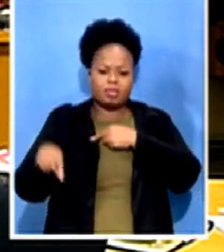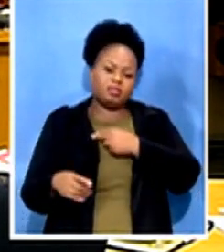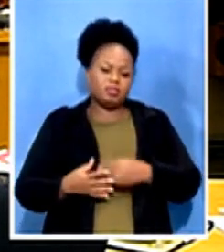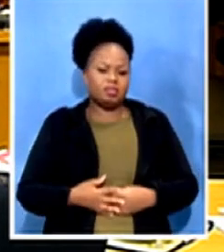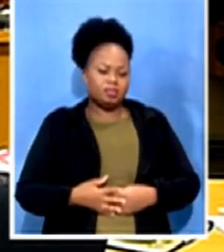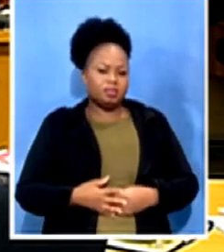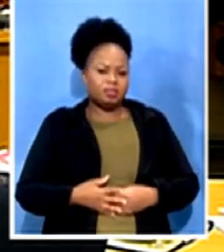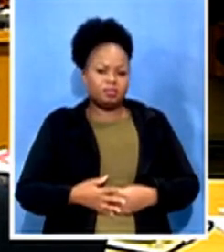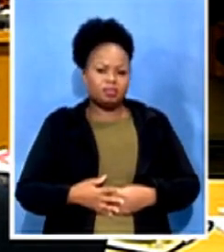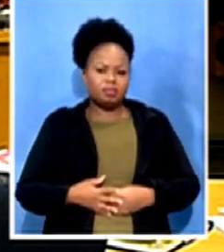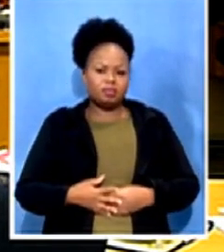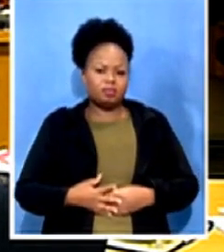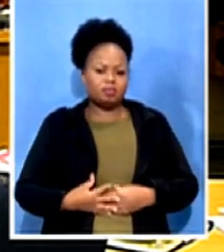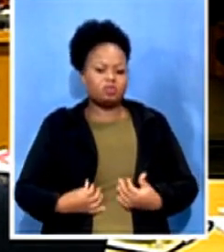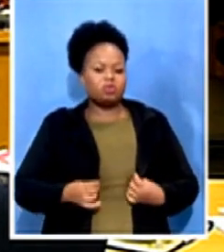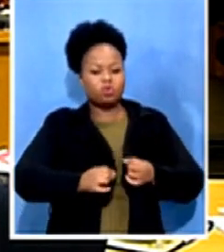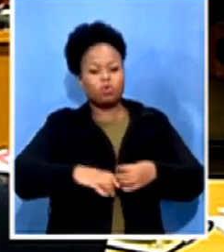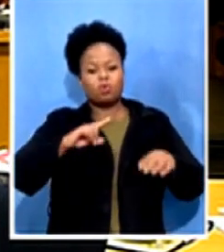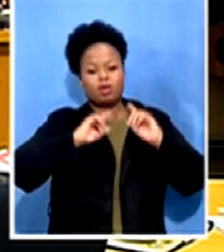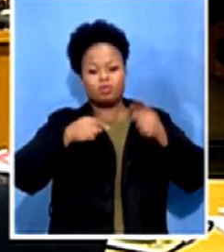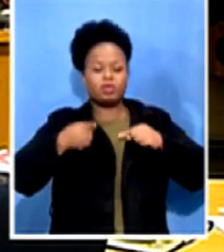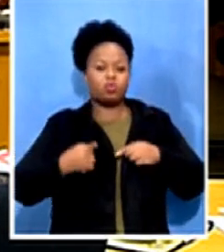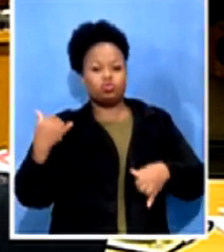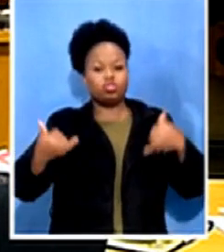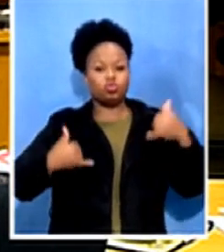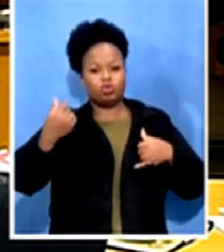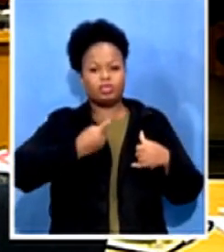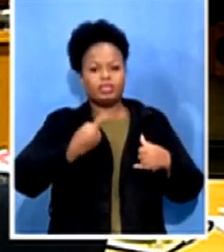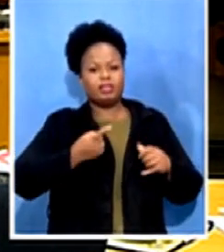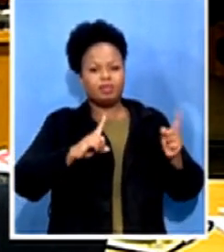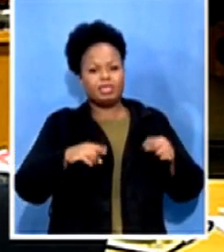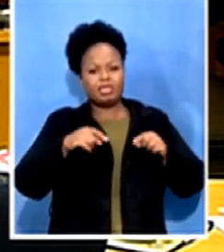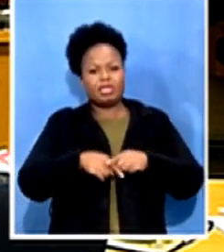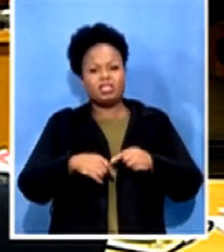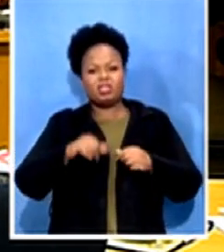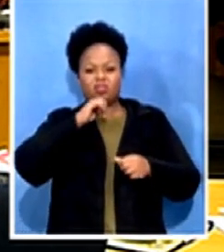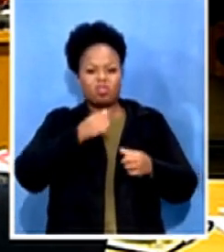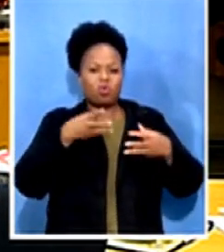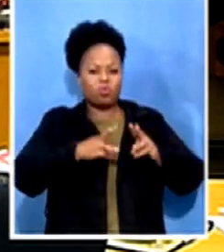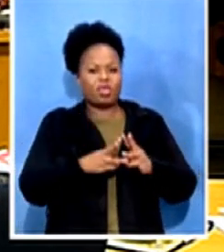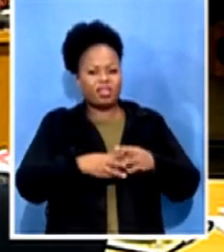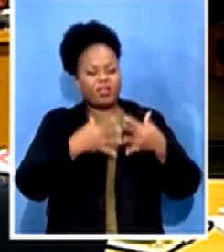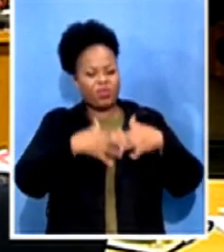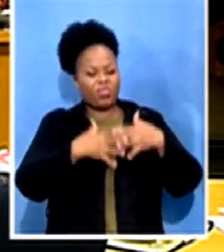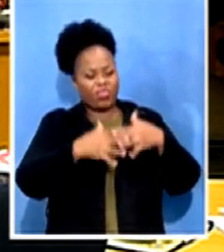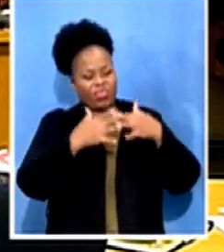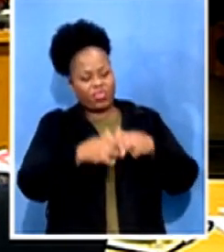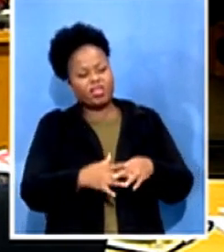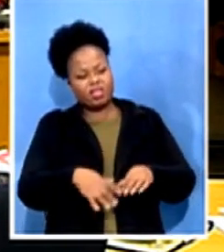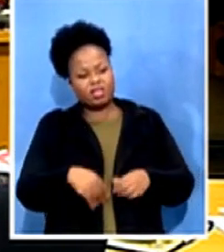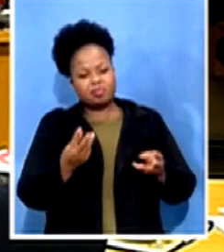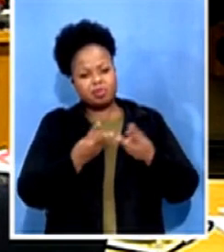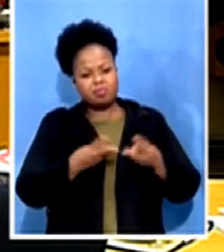enjoy yourself in a reckless manner that will result in more people getting infected and others losing their